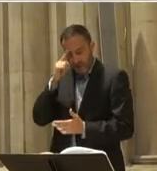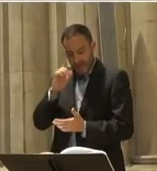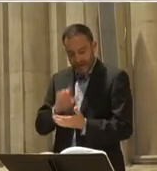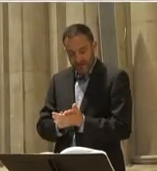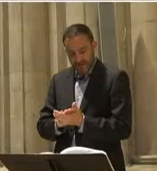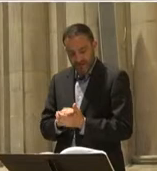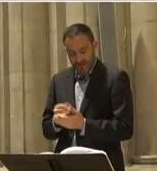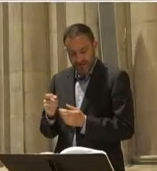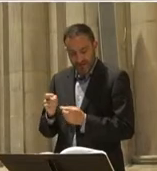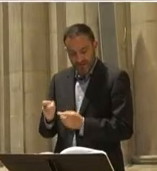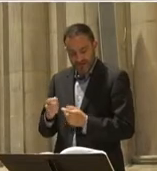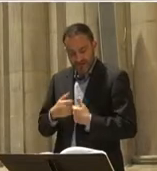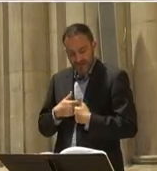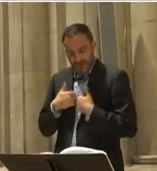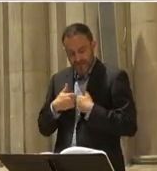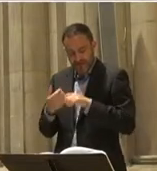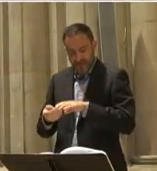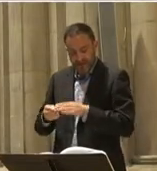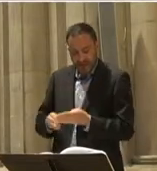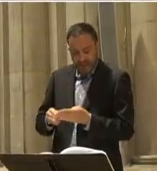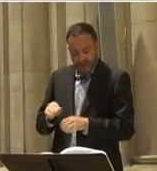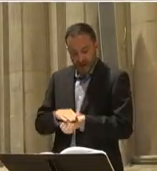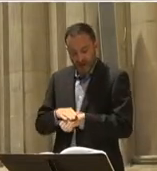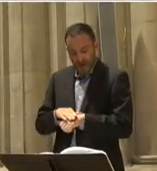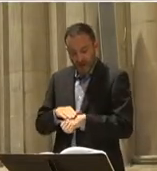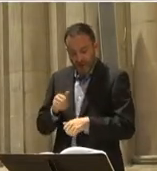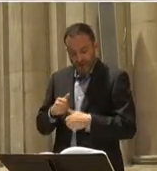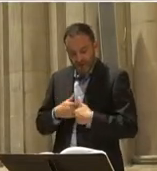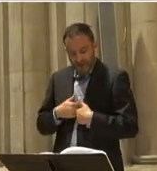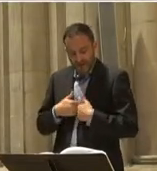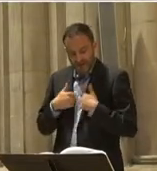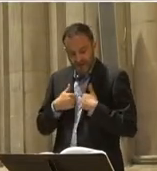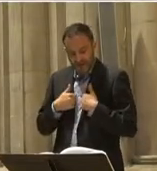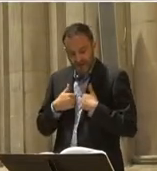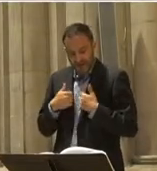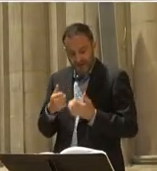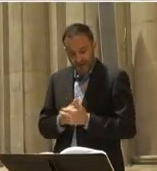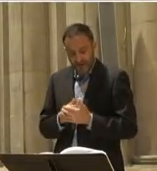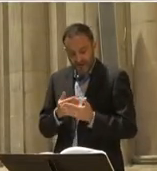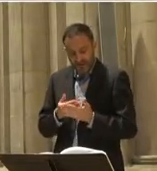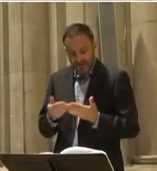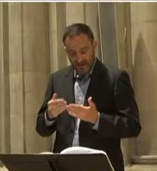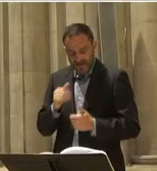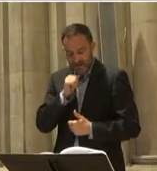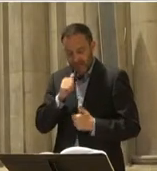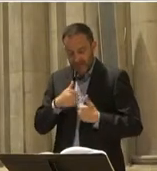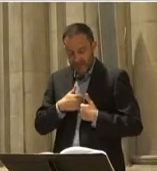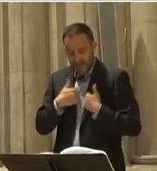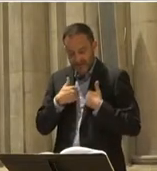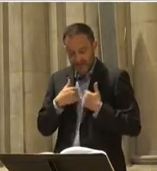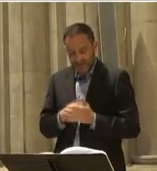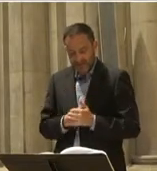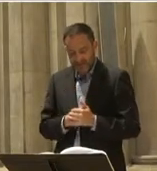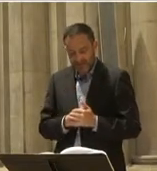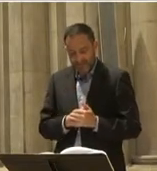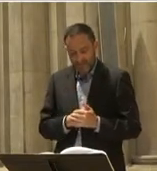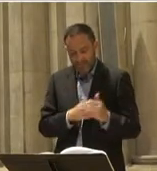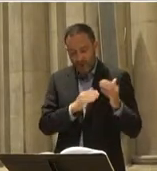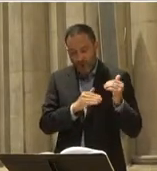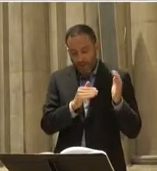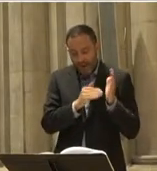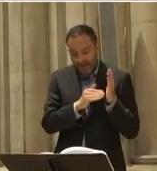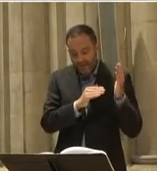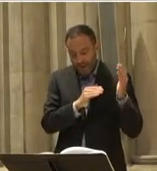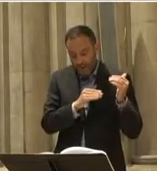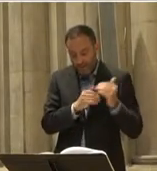he believed, who gives life to the dead and calls into existence the things that do not exist.